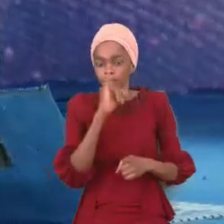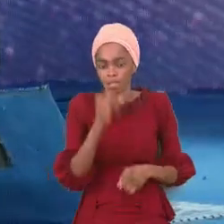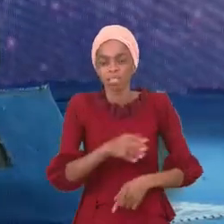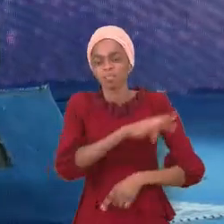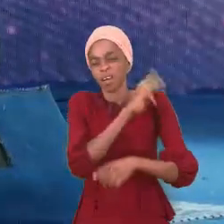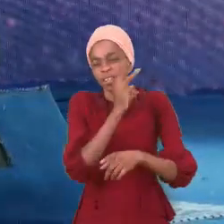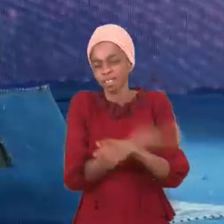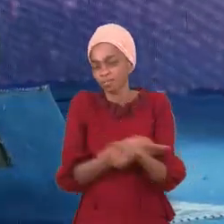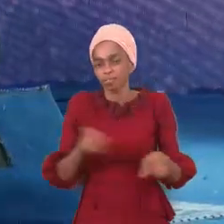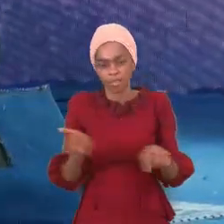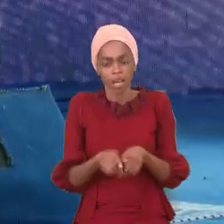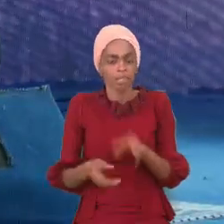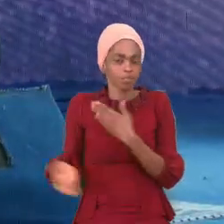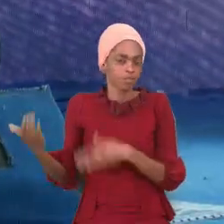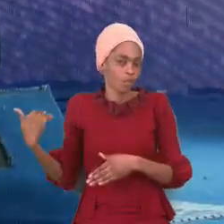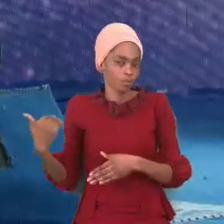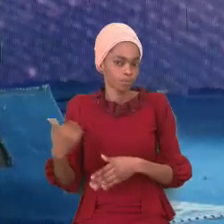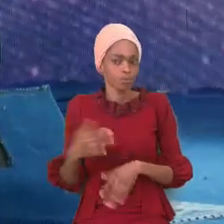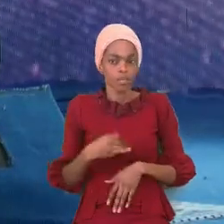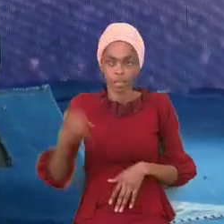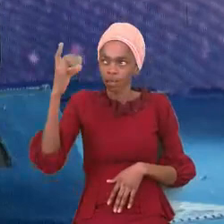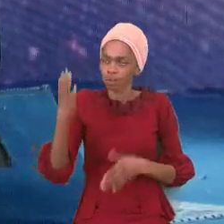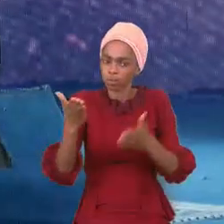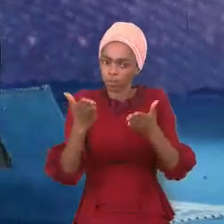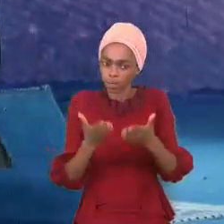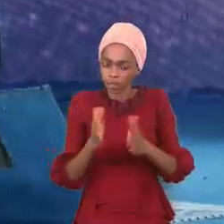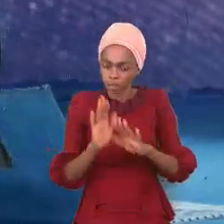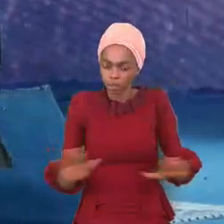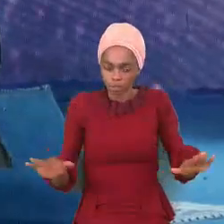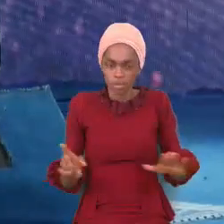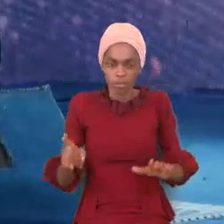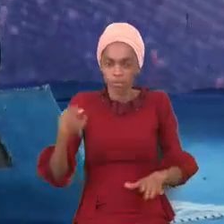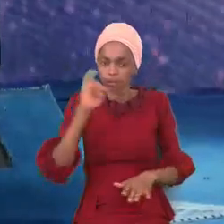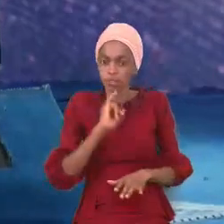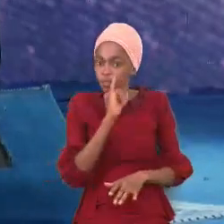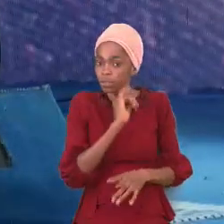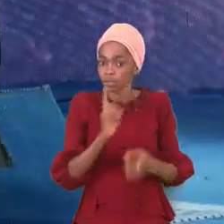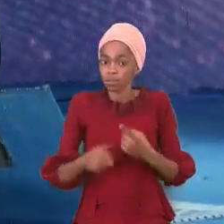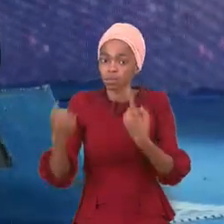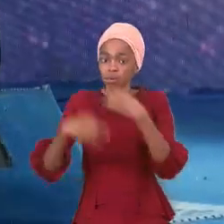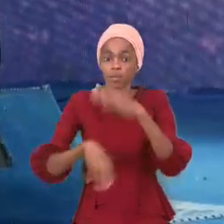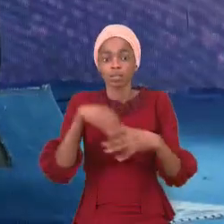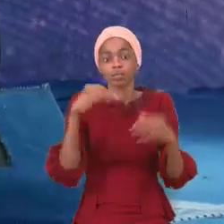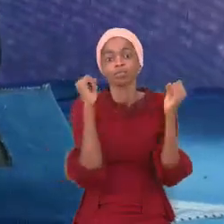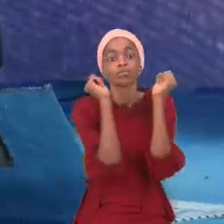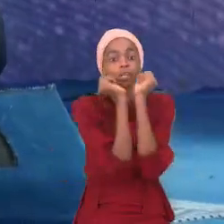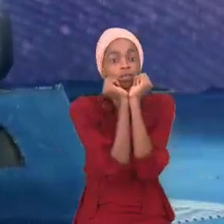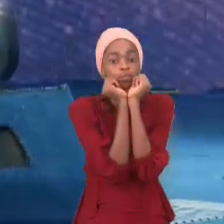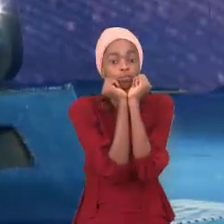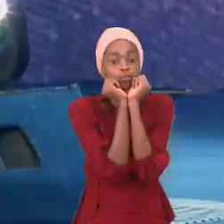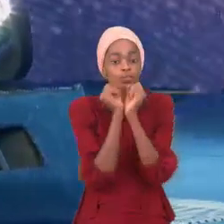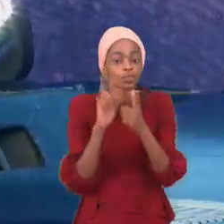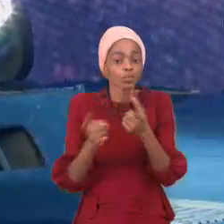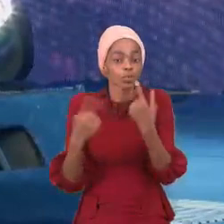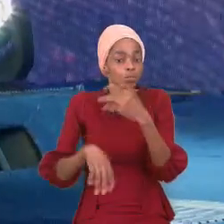as ever. And now he wanted the children of Israel to come out of slavery, out of